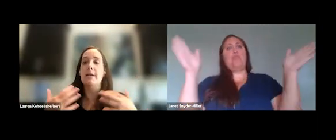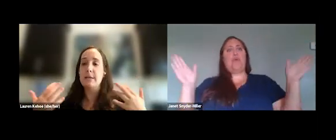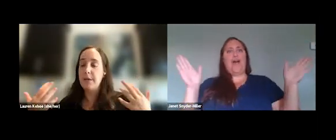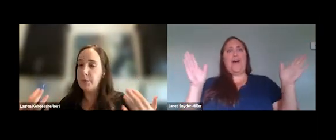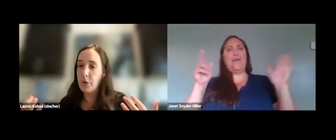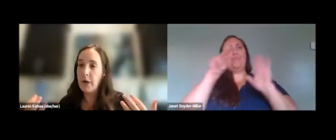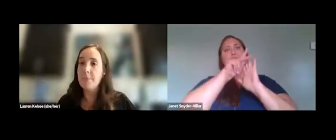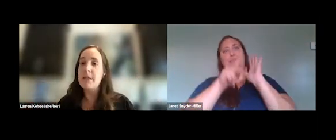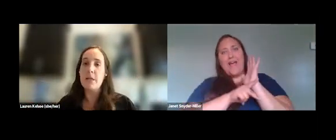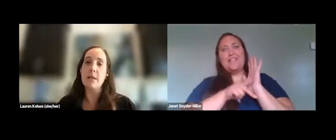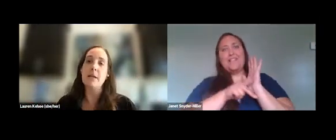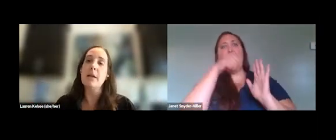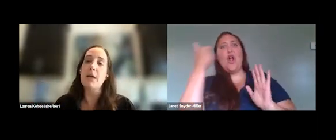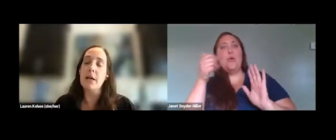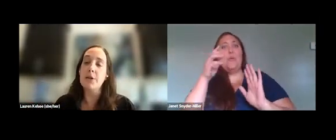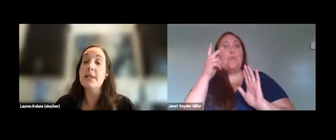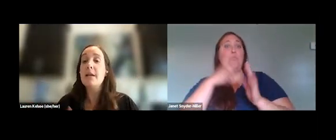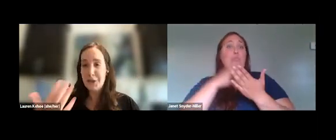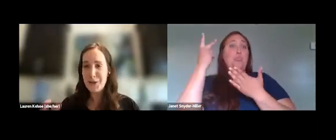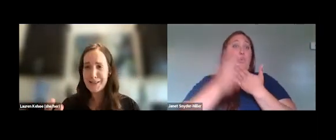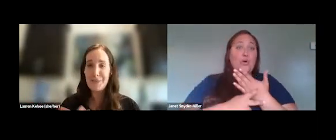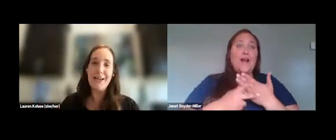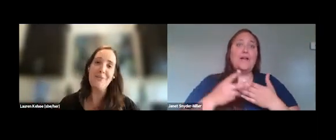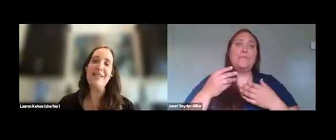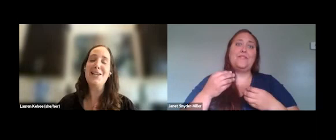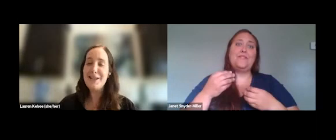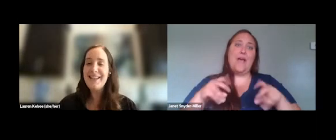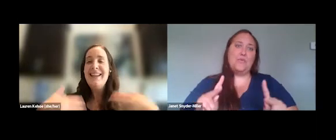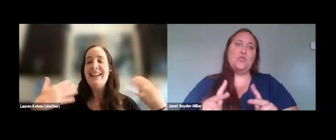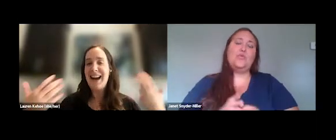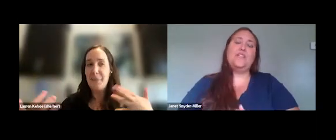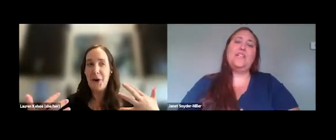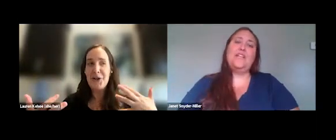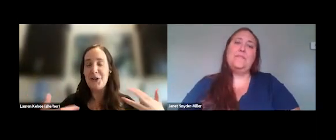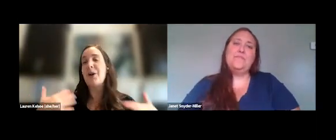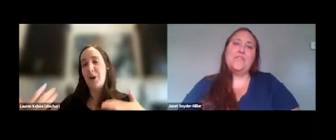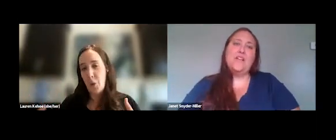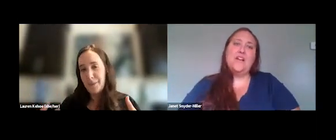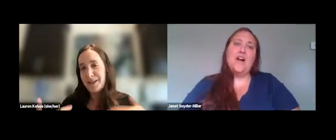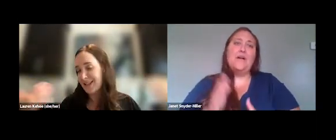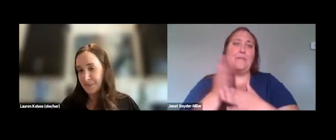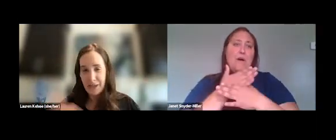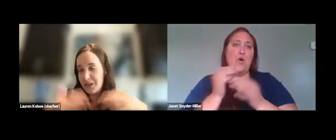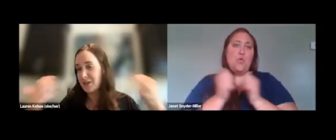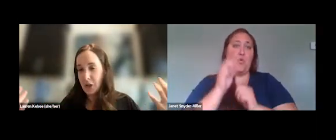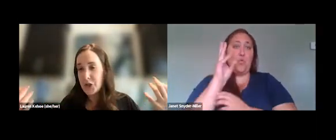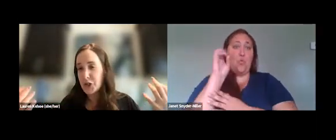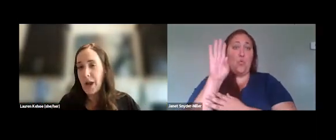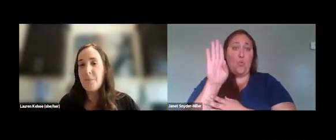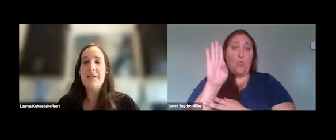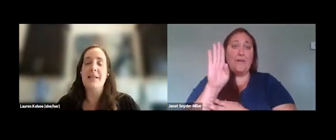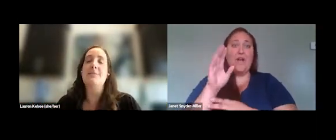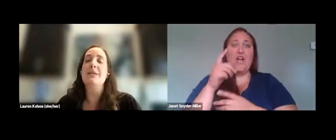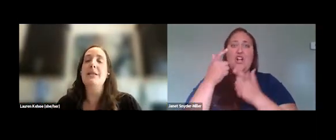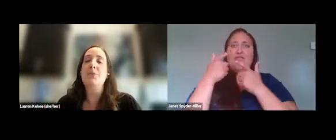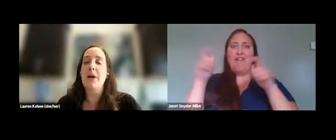policy and other programs that we can undertake. So this LibGuides remediation partnered with a web like a larger